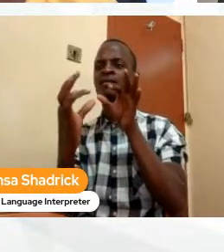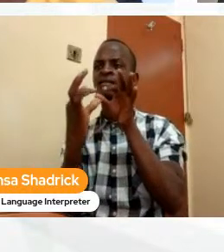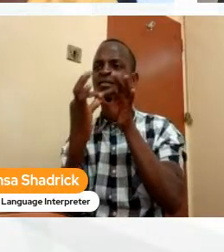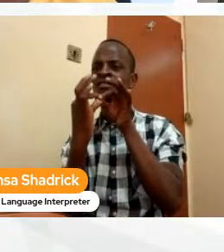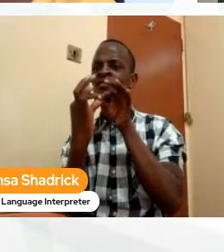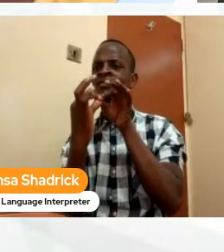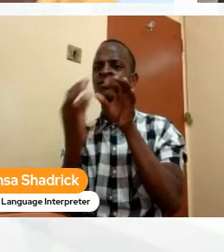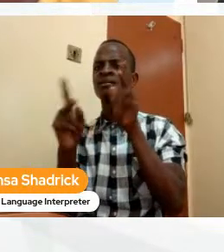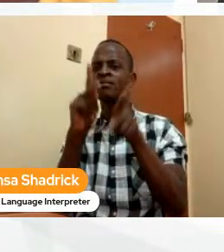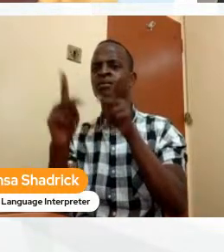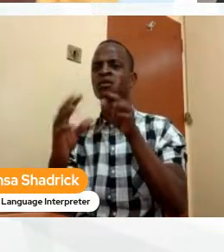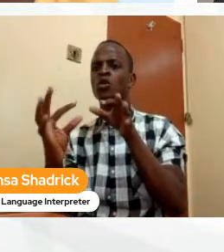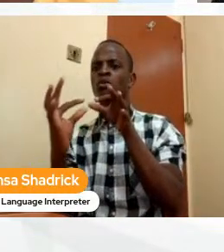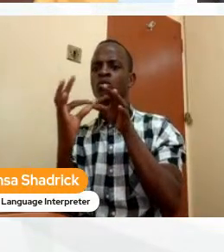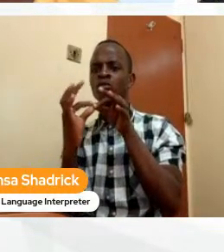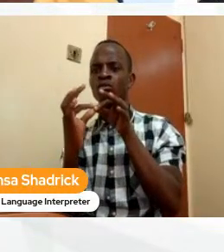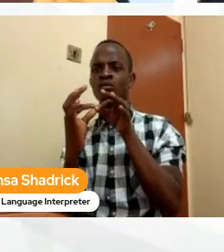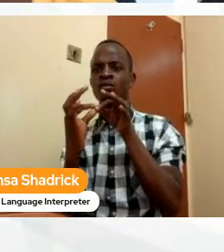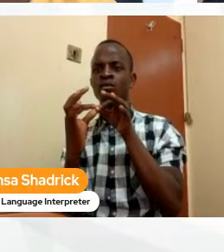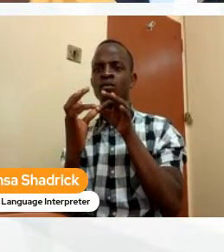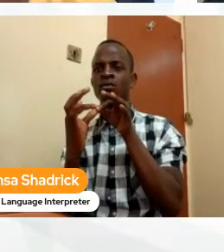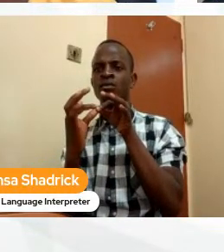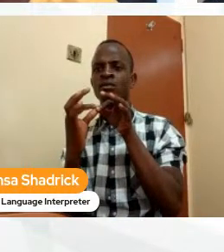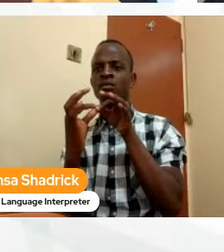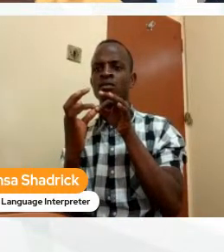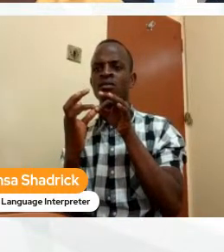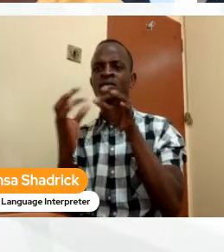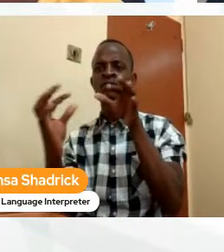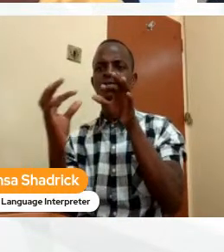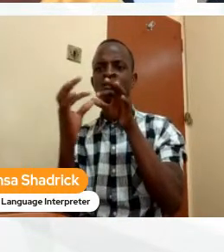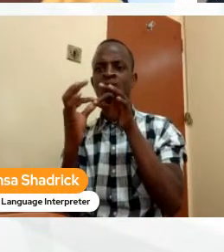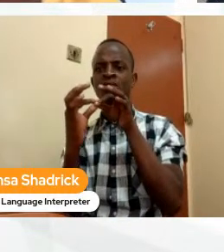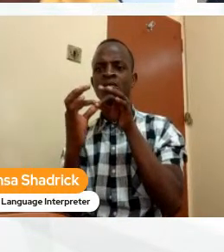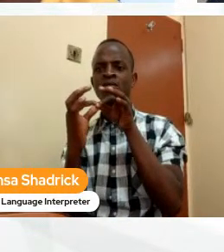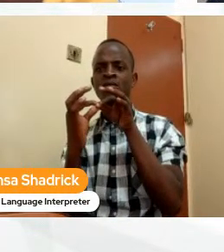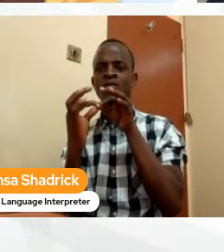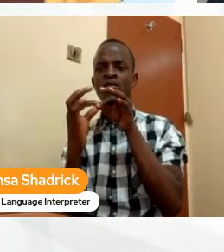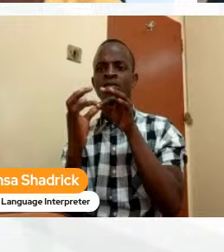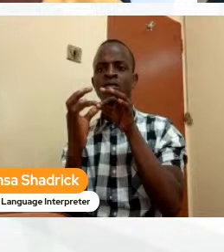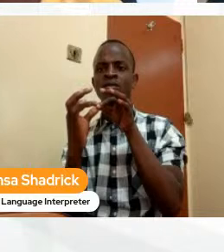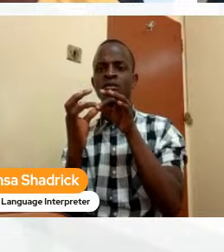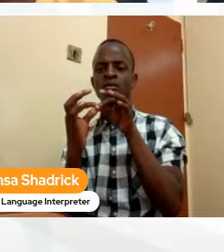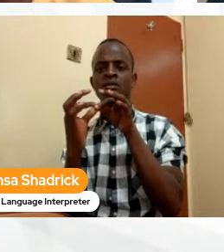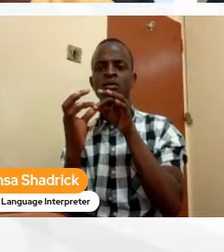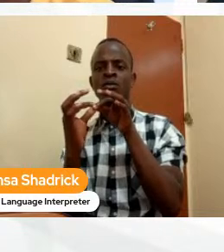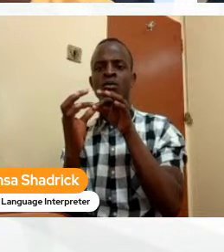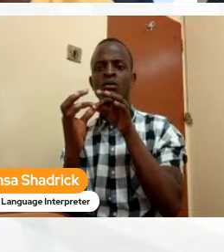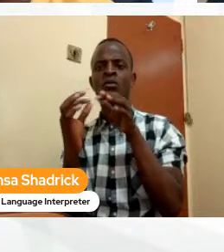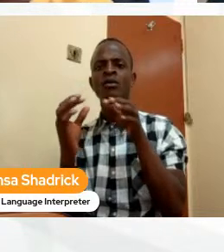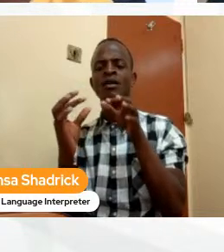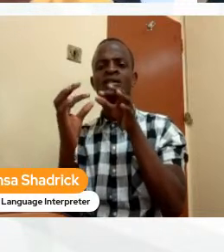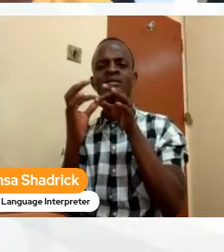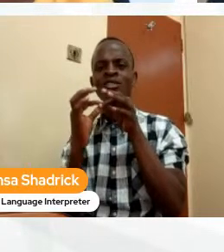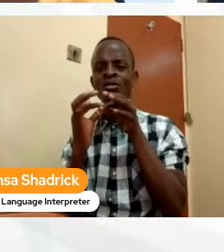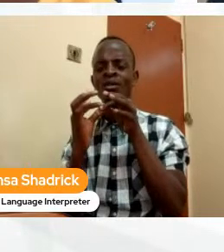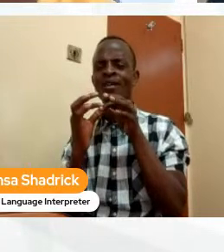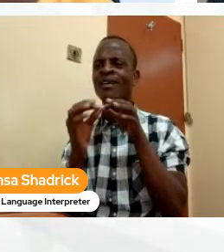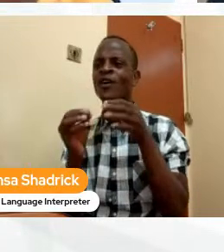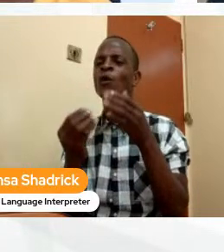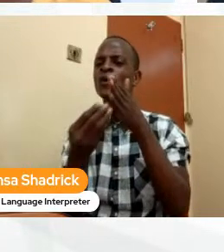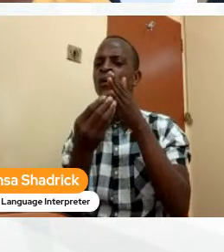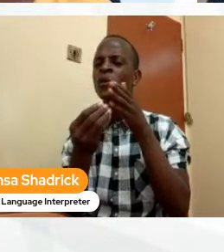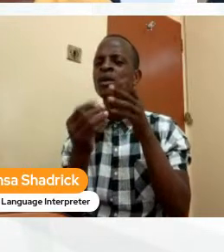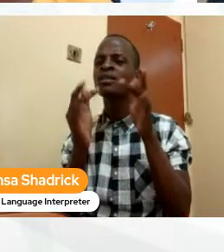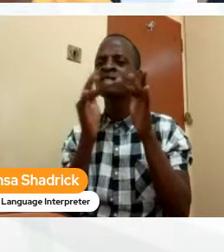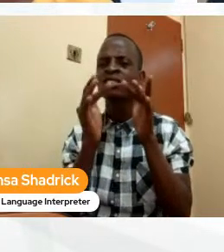access this magazine? Is it available on both digital or is just printed forms? And how can